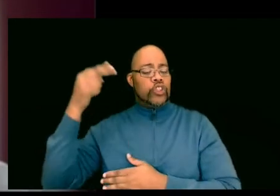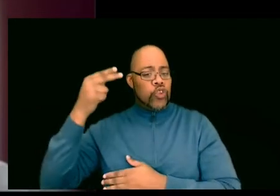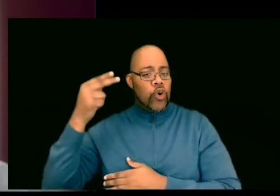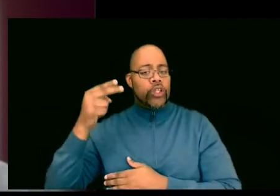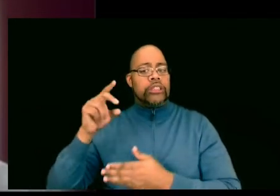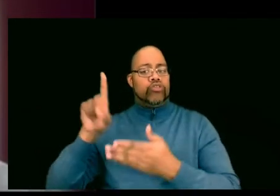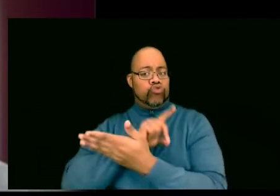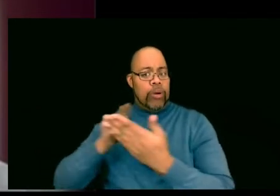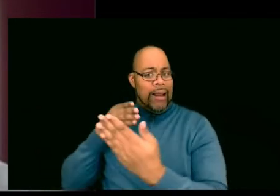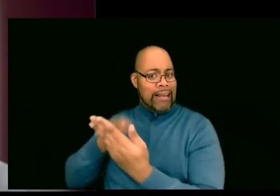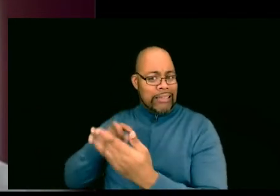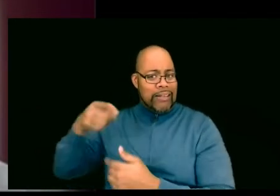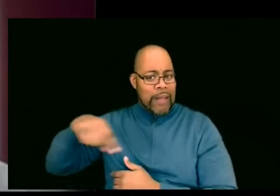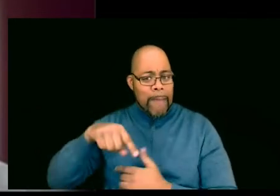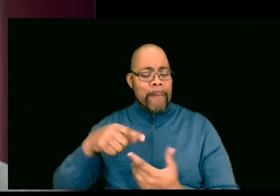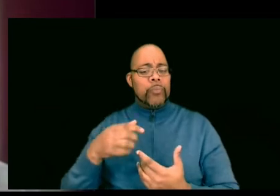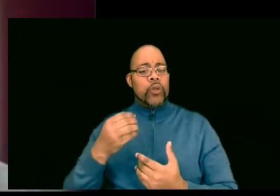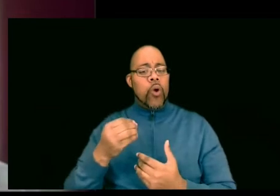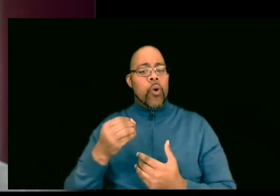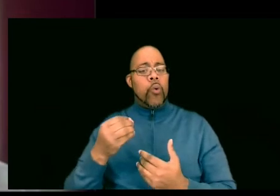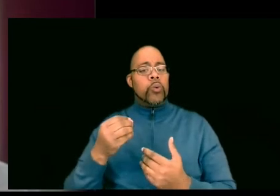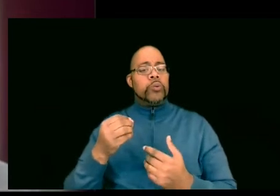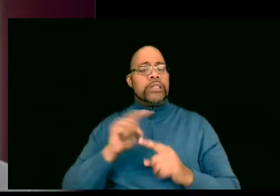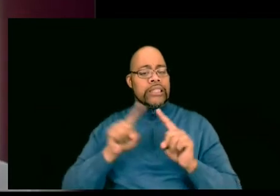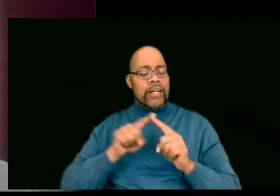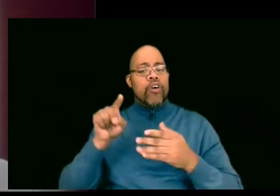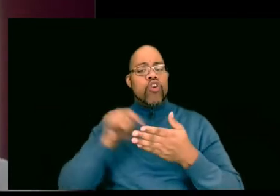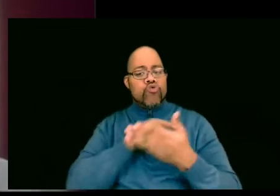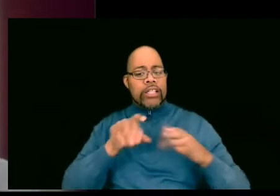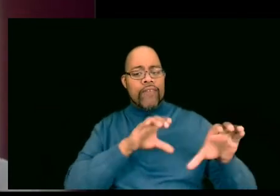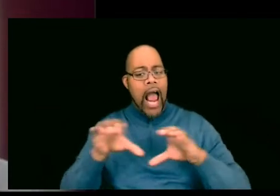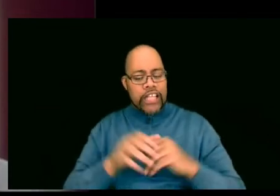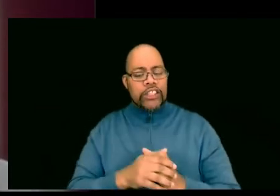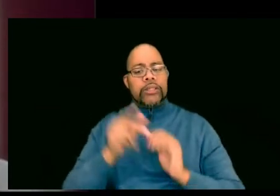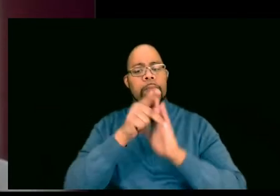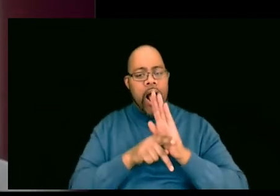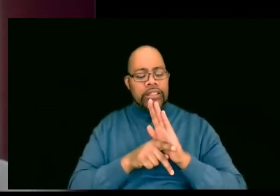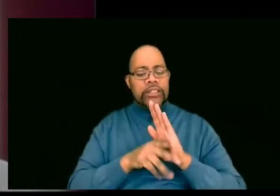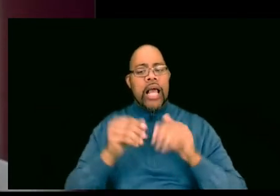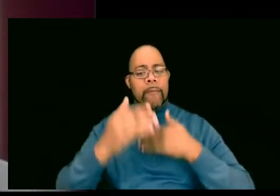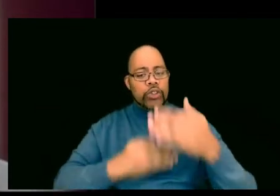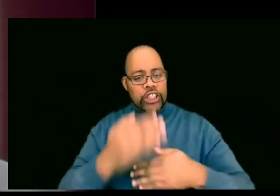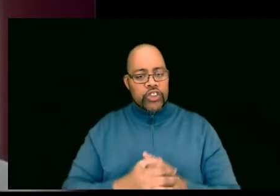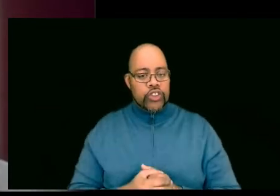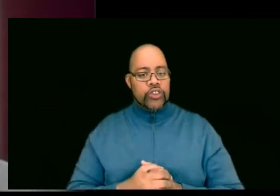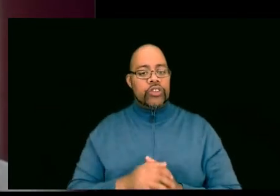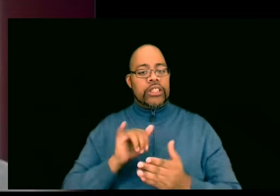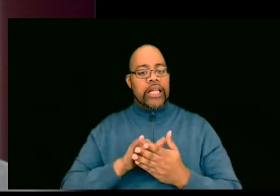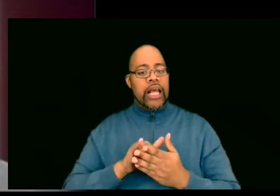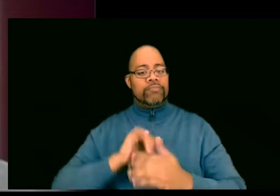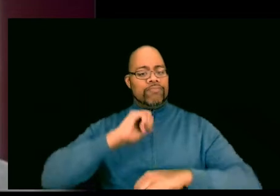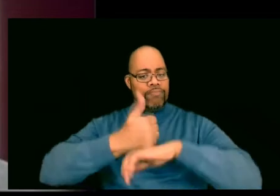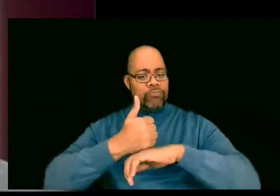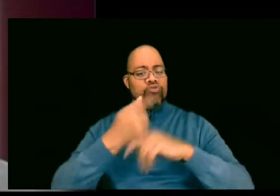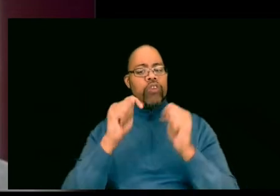been historically discriminated against. And so there were various corrective action policies and procedures